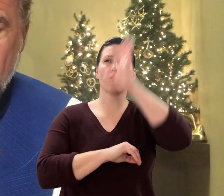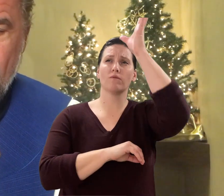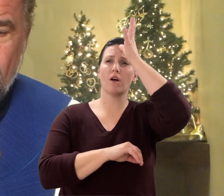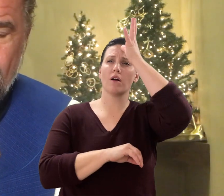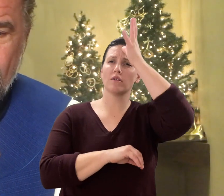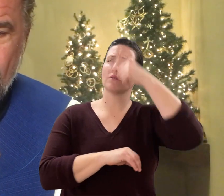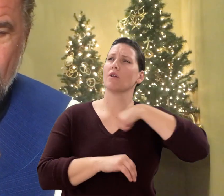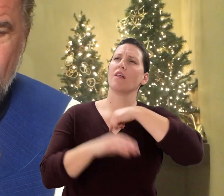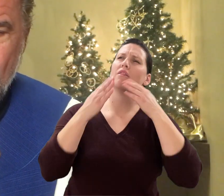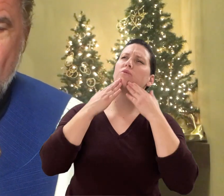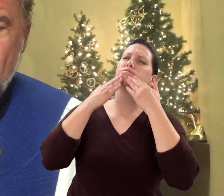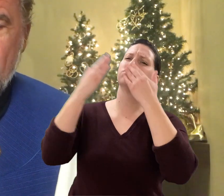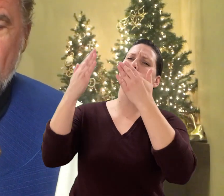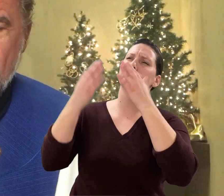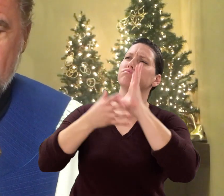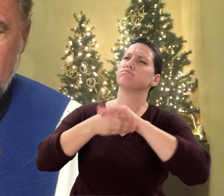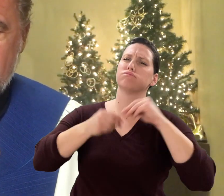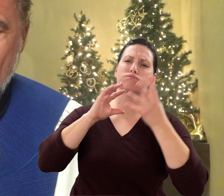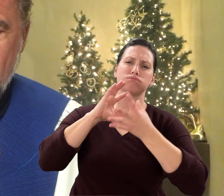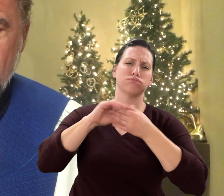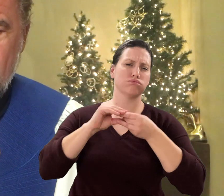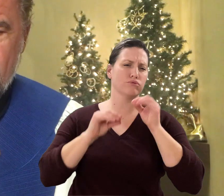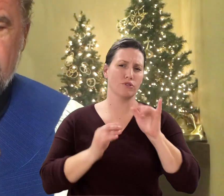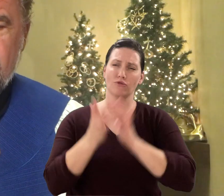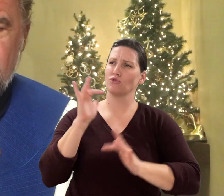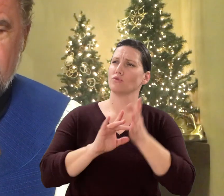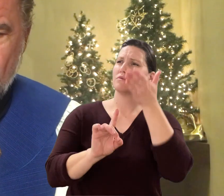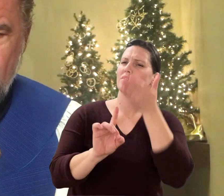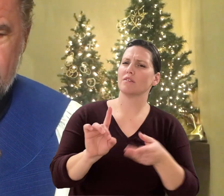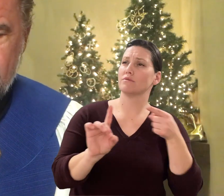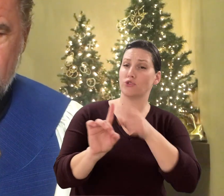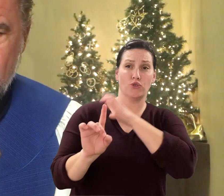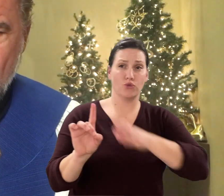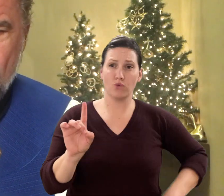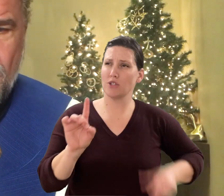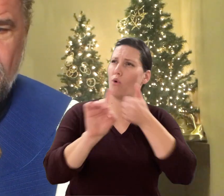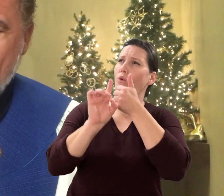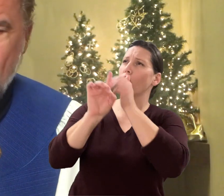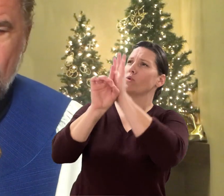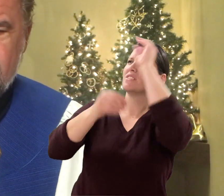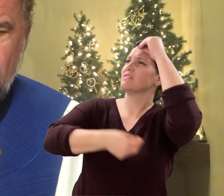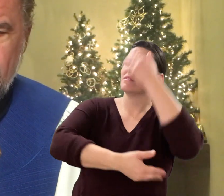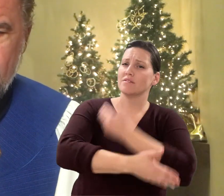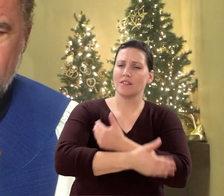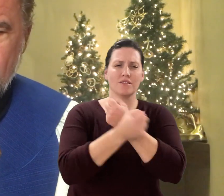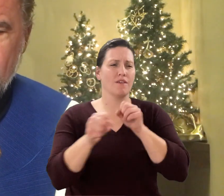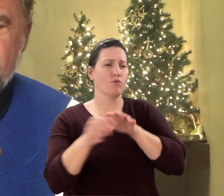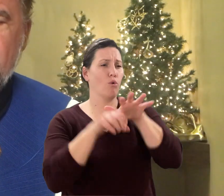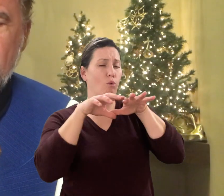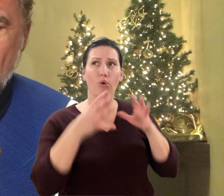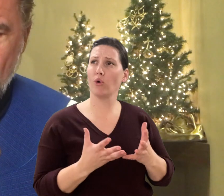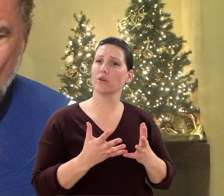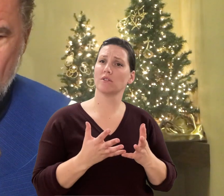God the Father, we thank you for your testimony that Jesus is the Christ, your very own Son,